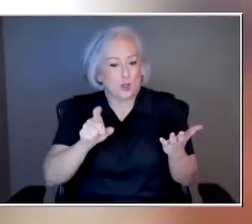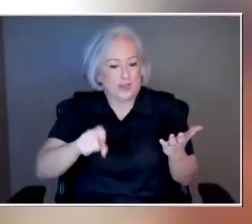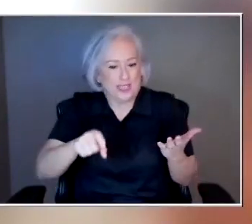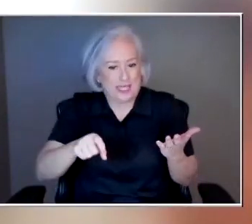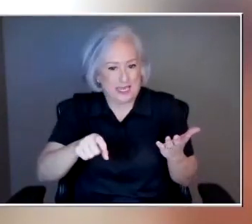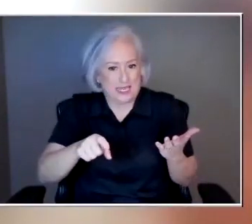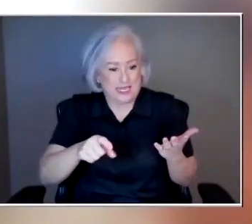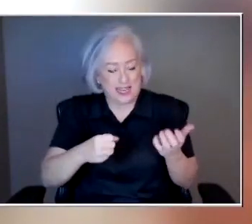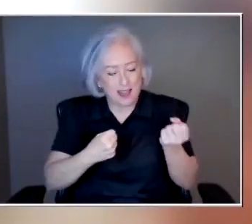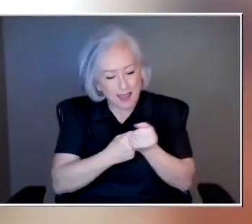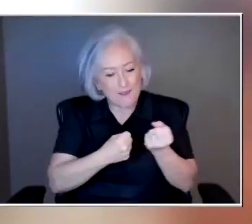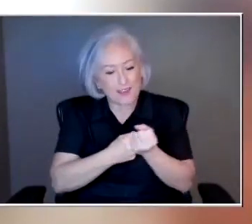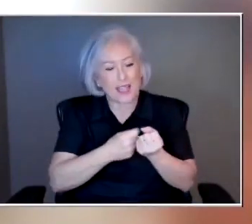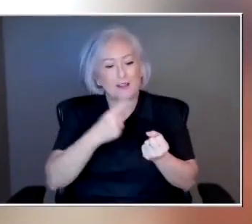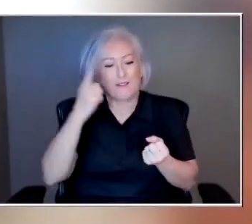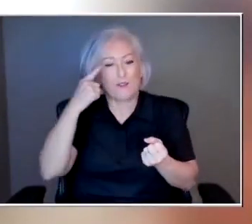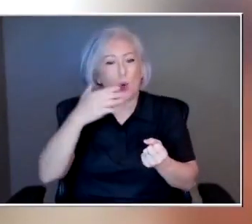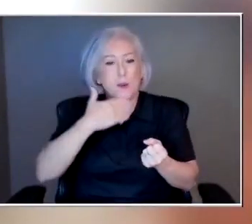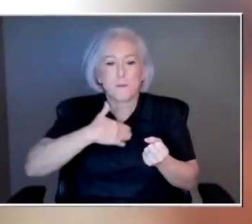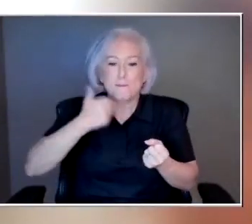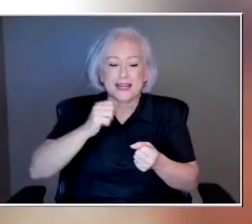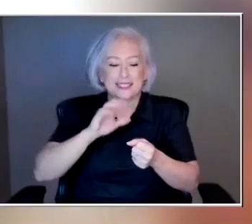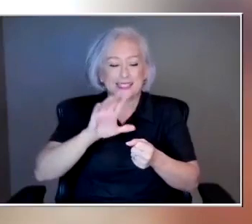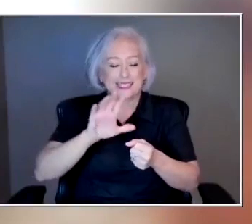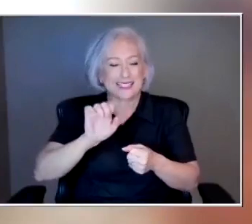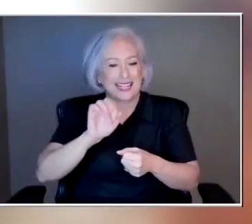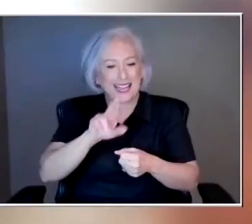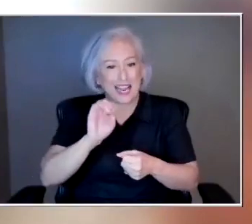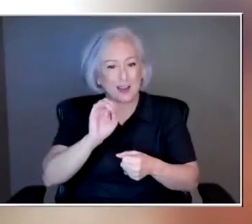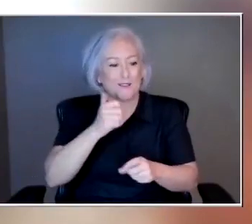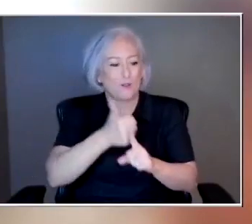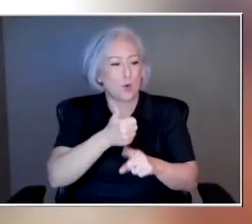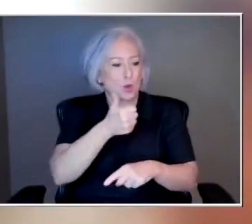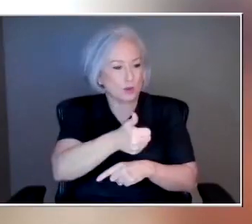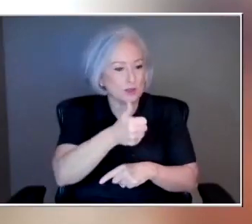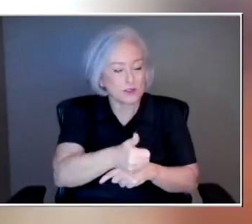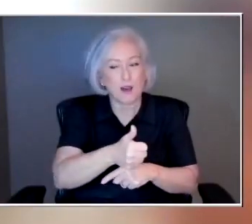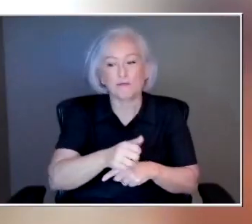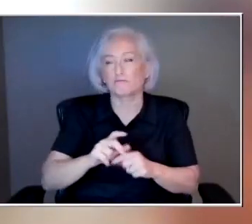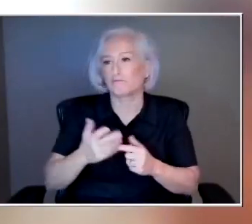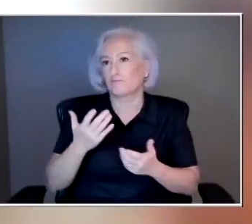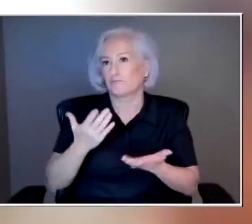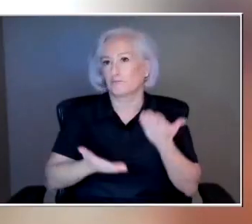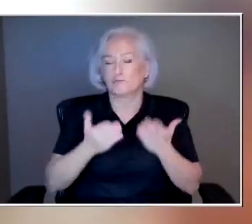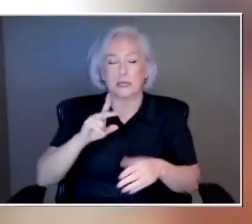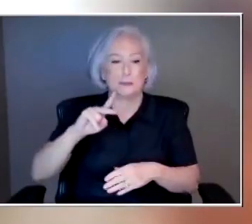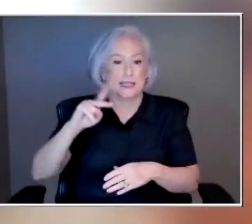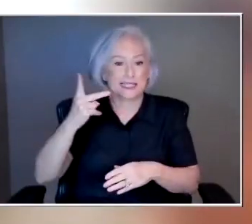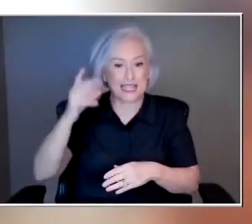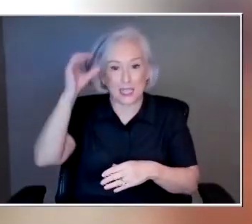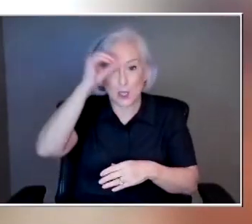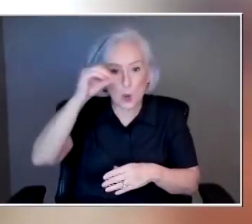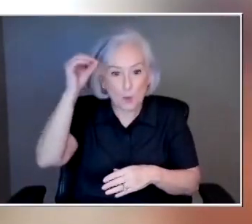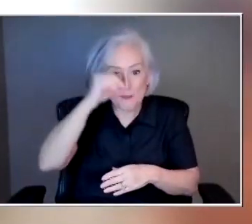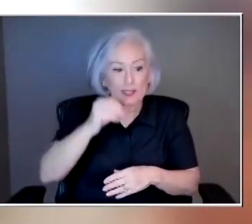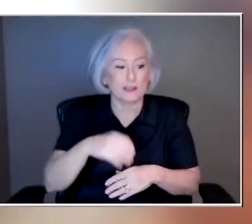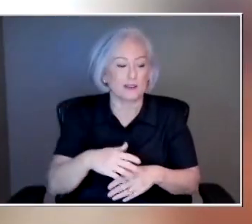care for yourself. And if that means a second opinion, talking to friends, colleagues,